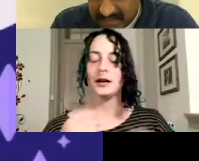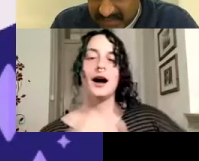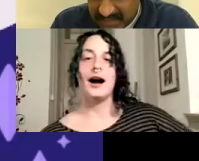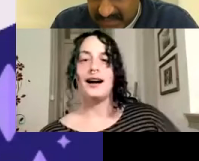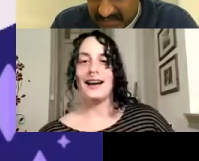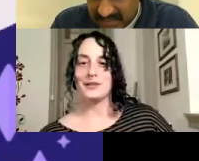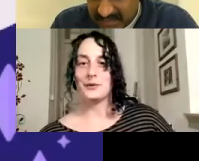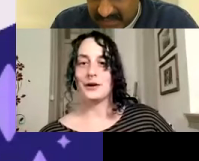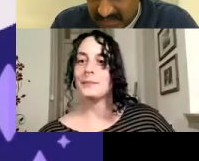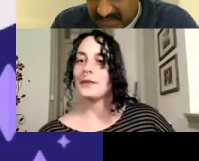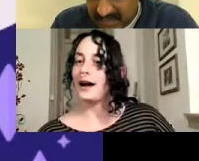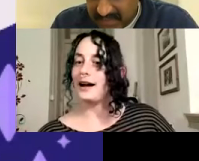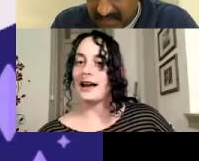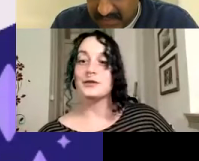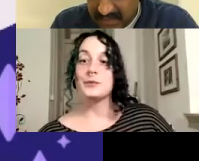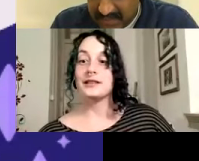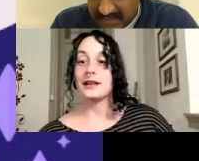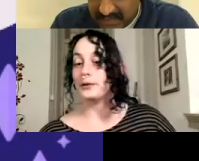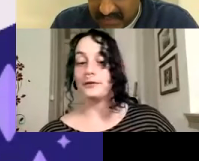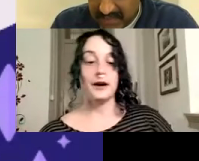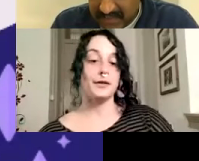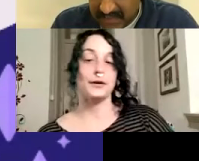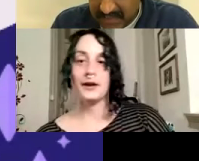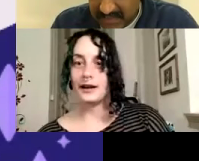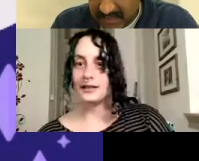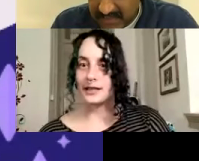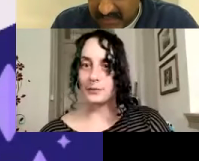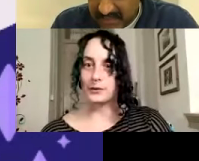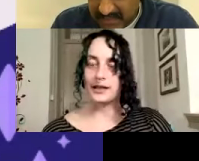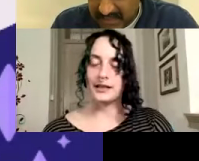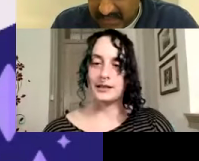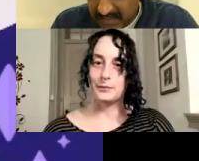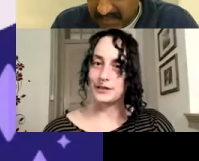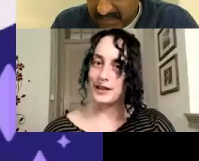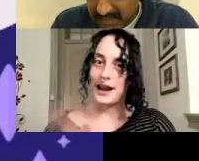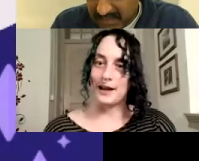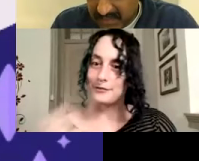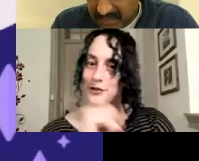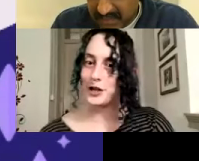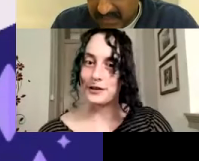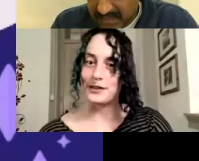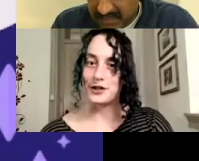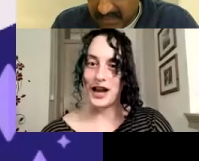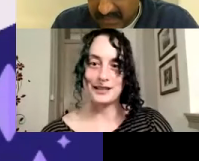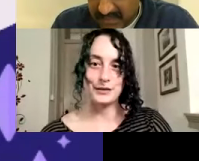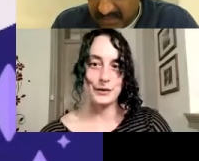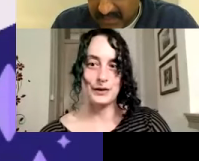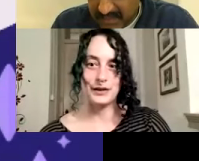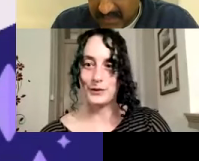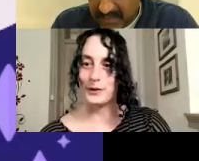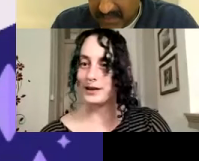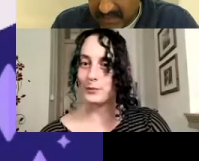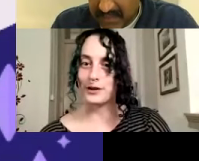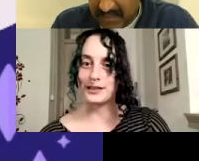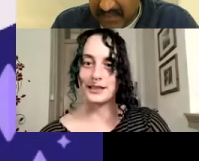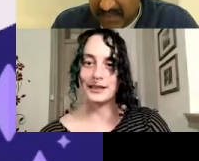book, as it were. As well as a couple of other sleep-related books that I have shared in the chat. So if